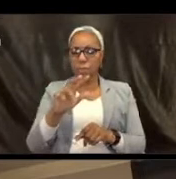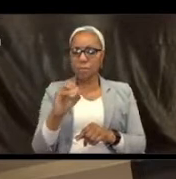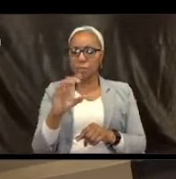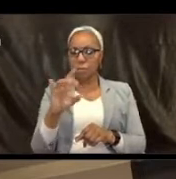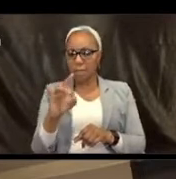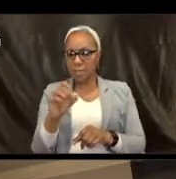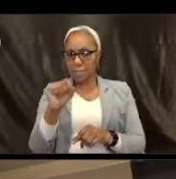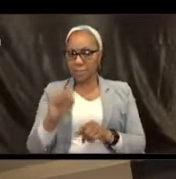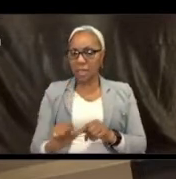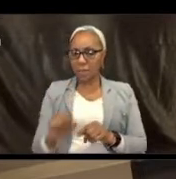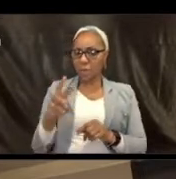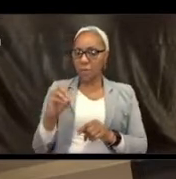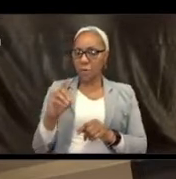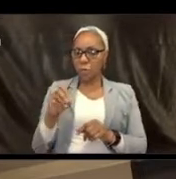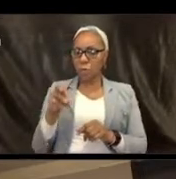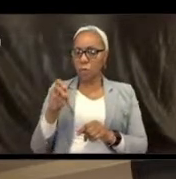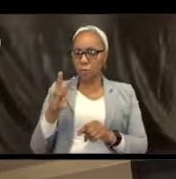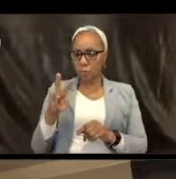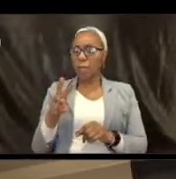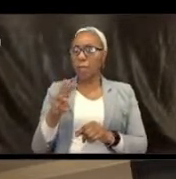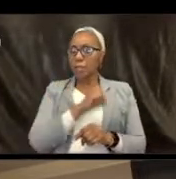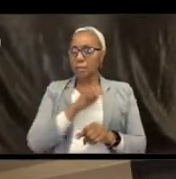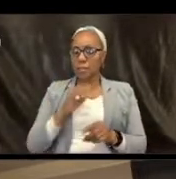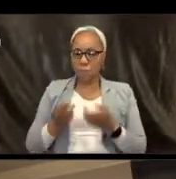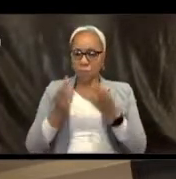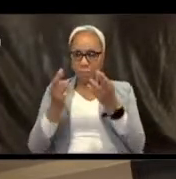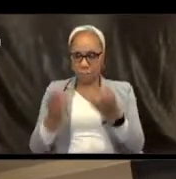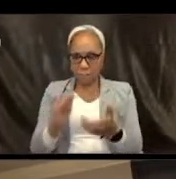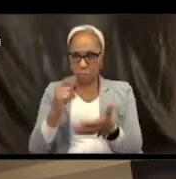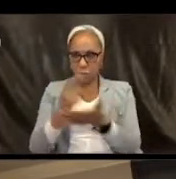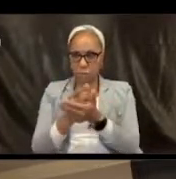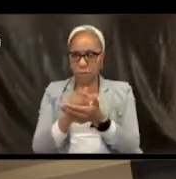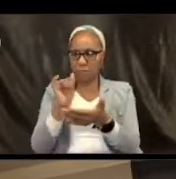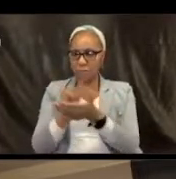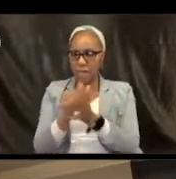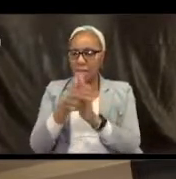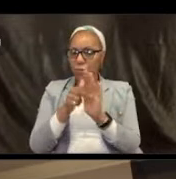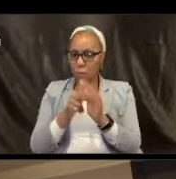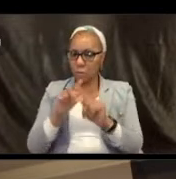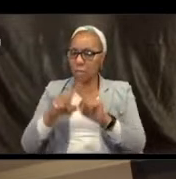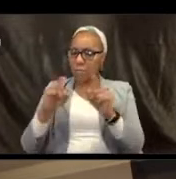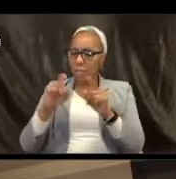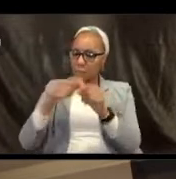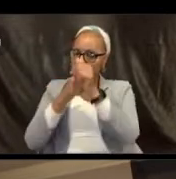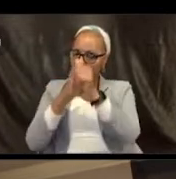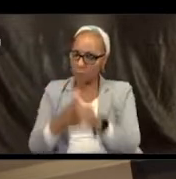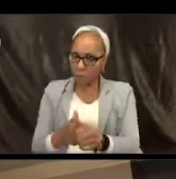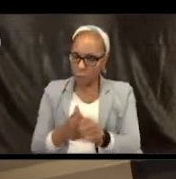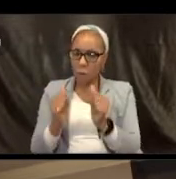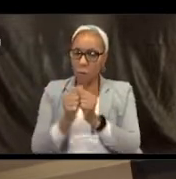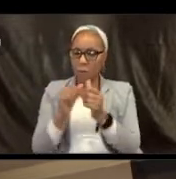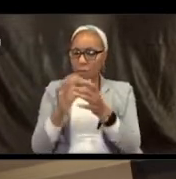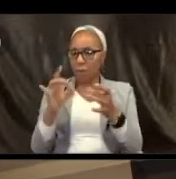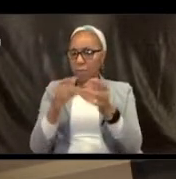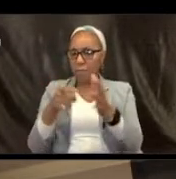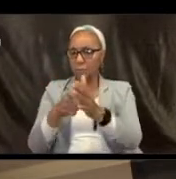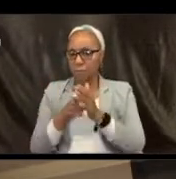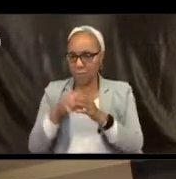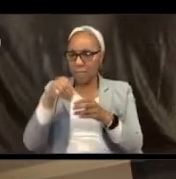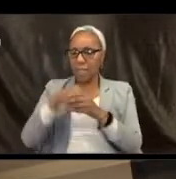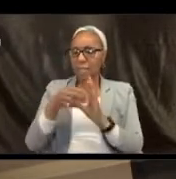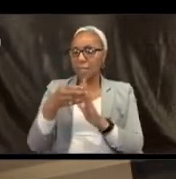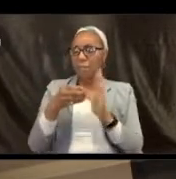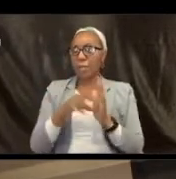Woodrow Street. Staff recommends approval of the requested PDC zoning, subject to compliance with the comments and conditions outlined